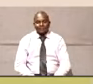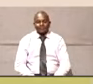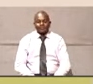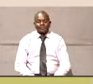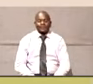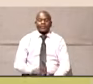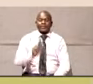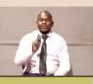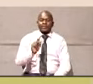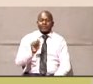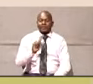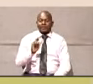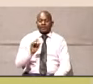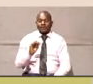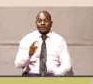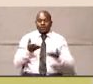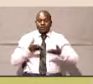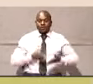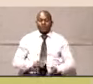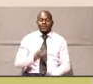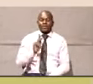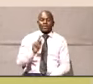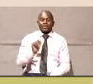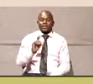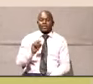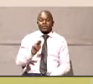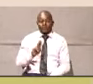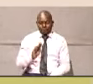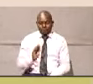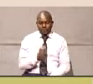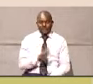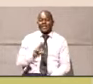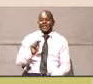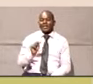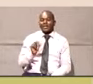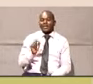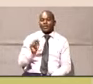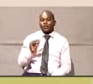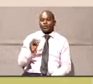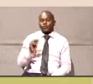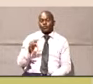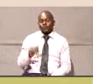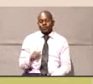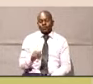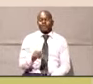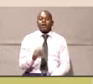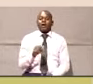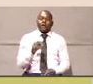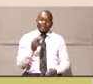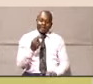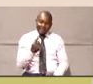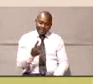Stephen Kazimba was born to Mr. Besweri Kadu and Miss Jessica Nanyonjo on 15th August 1962 at